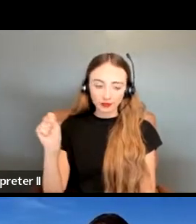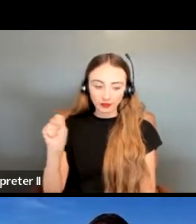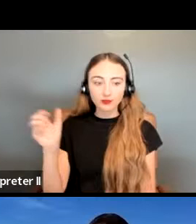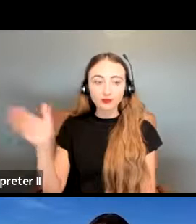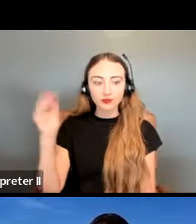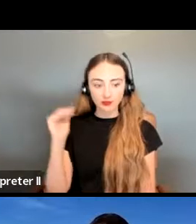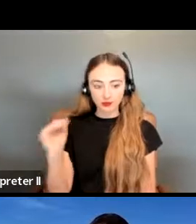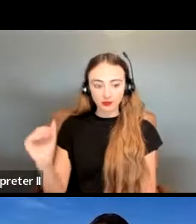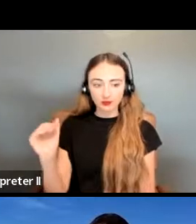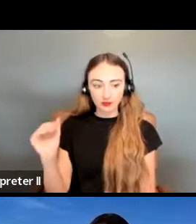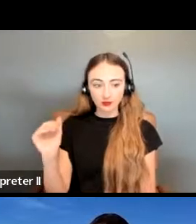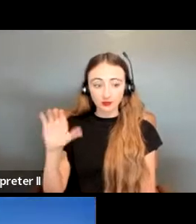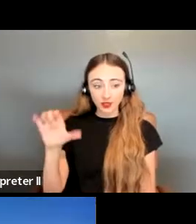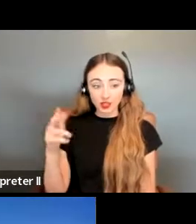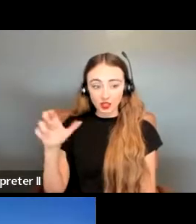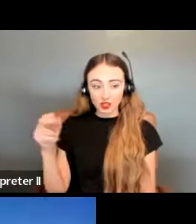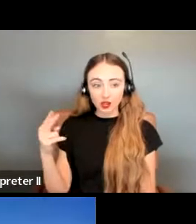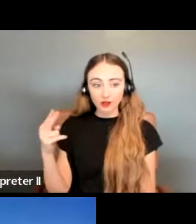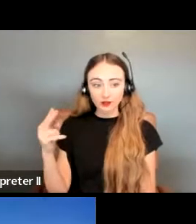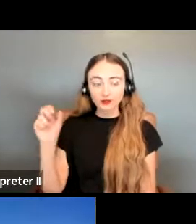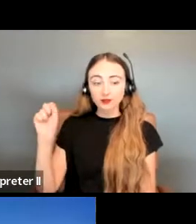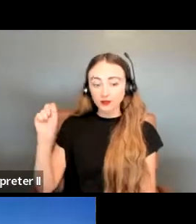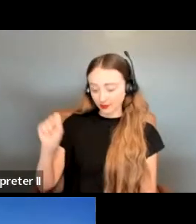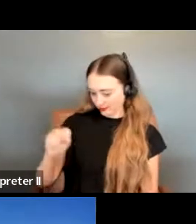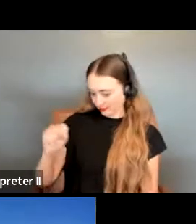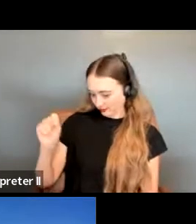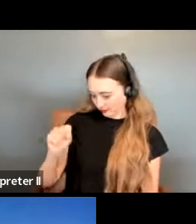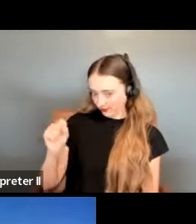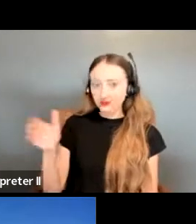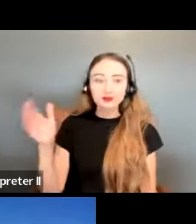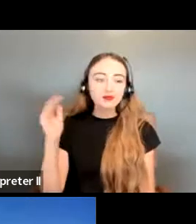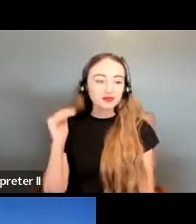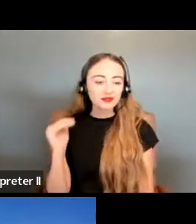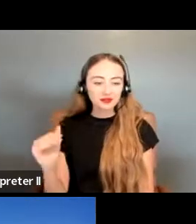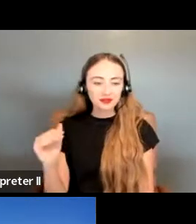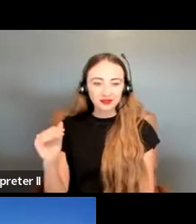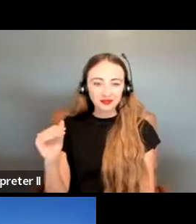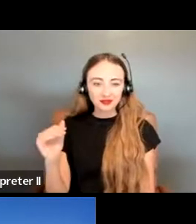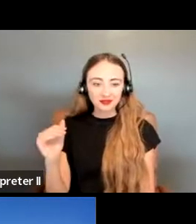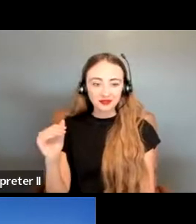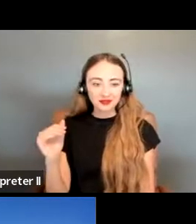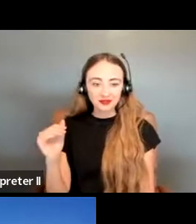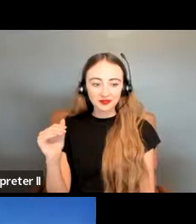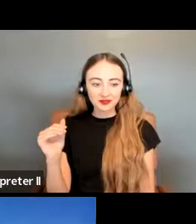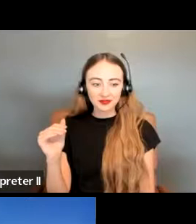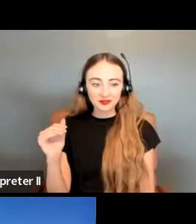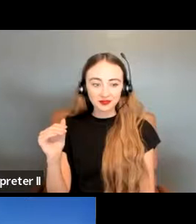Bonds votes yes. Councilmember Che. Yes. Councilmember Che votes yes.